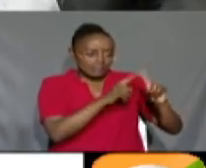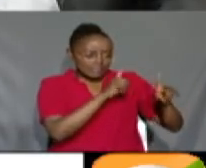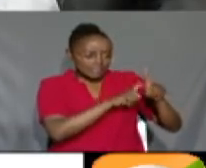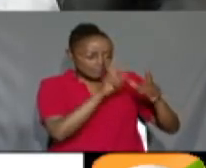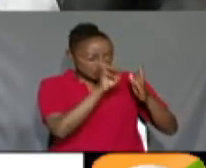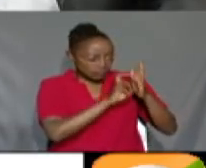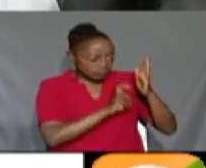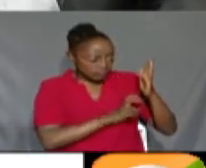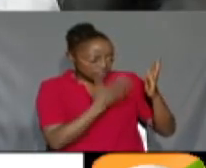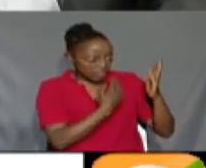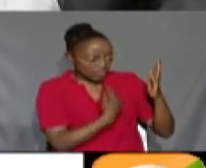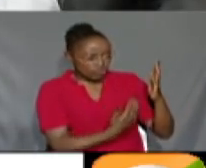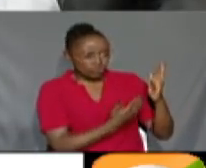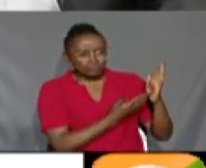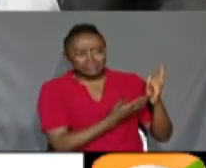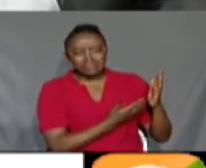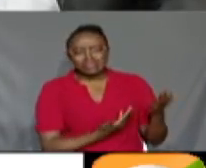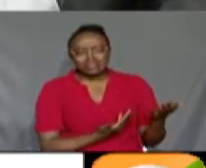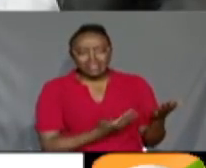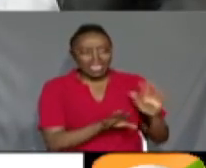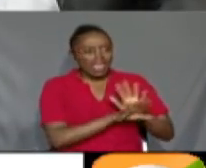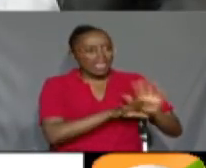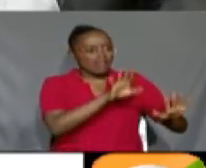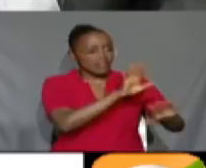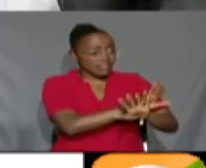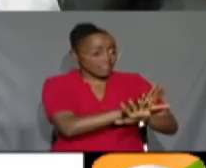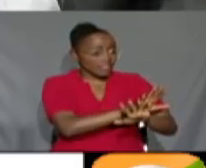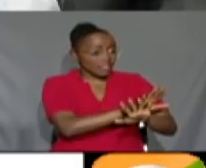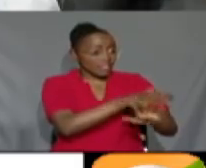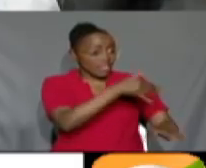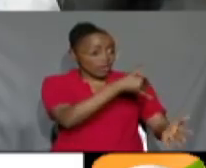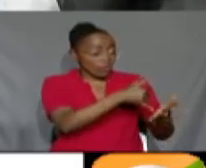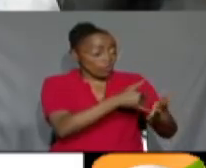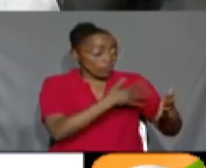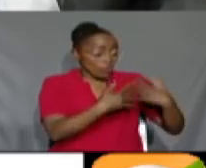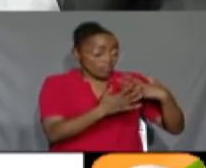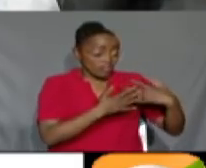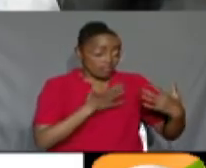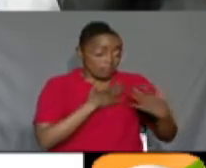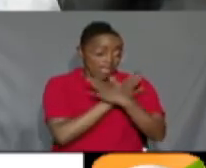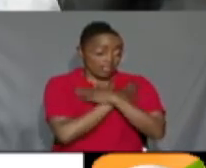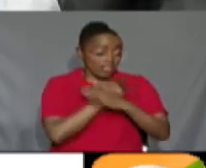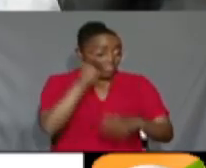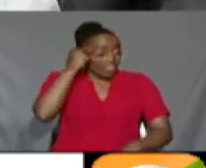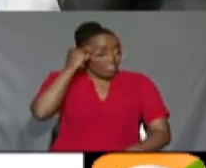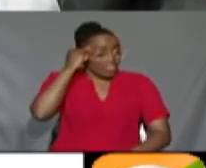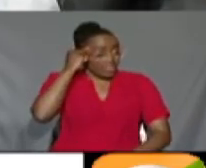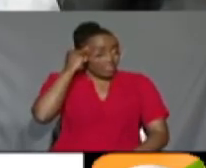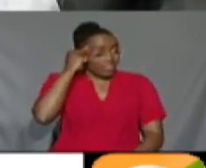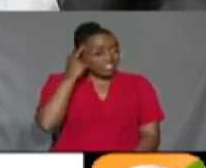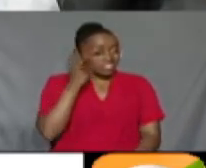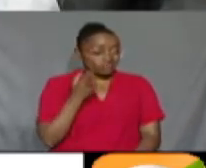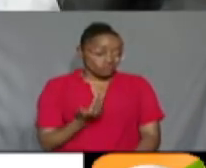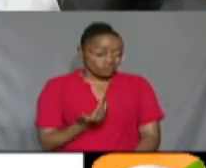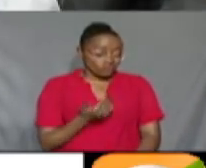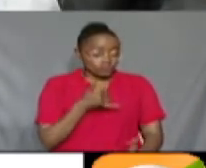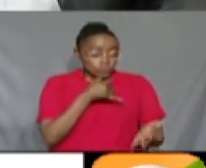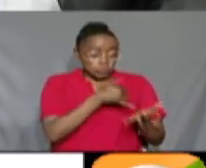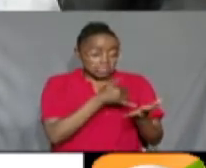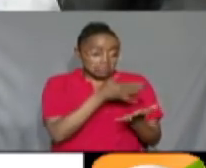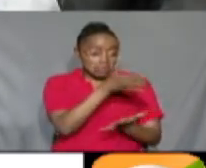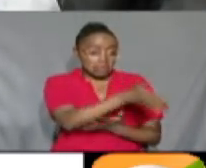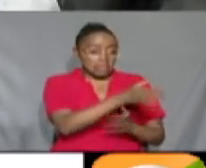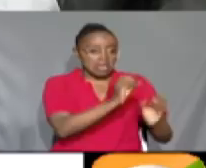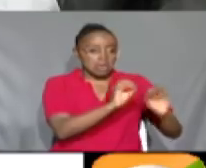document, everything, including what some of my colleagues think was not captured, what was not